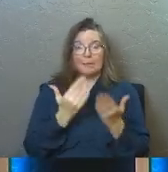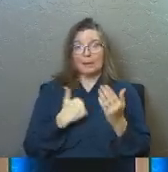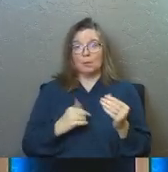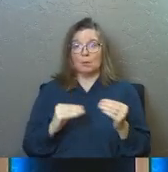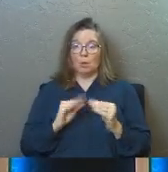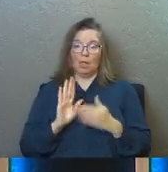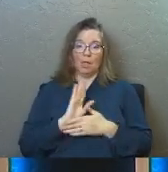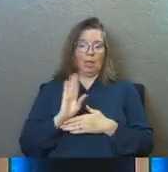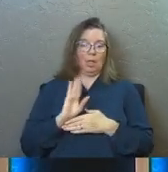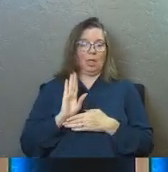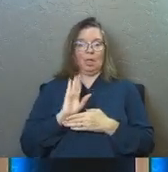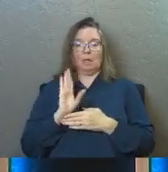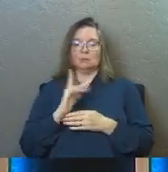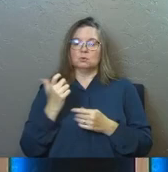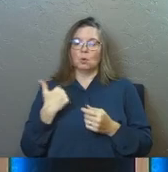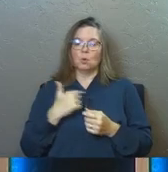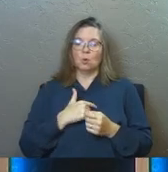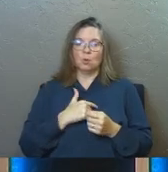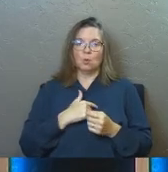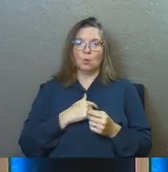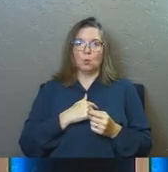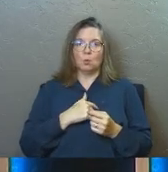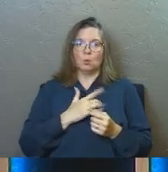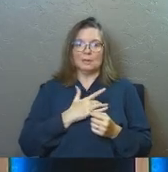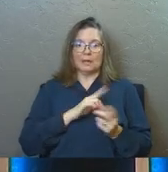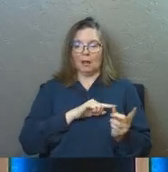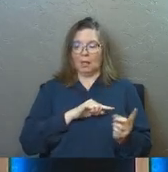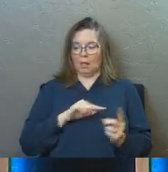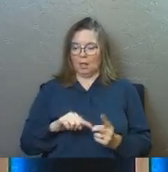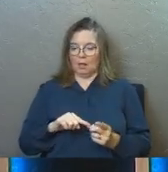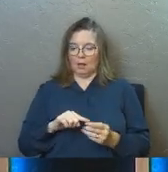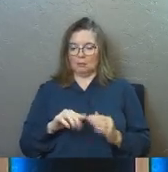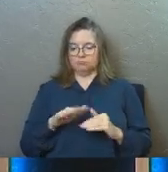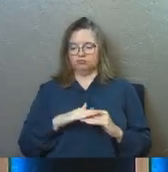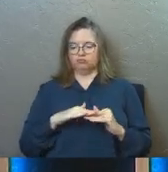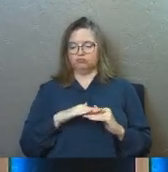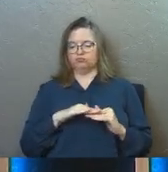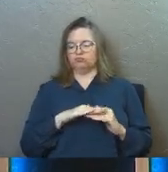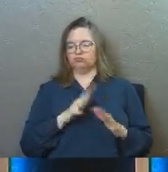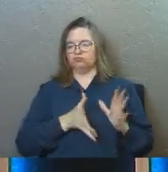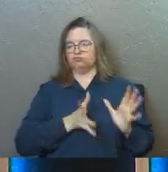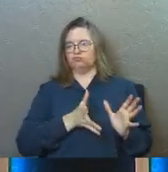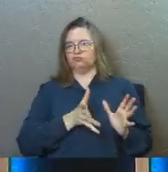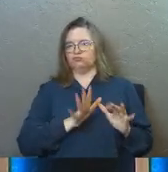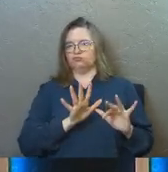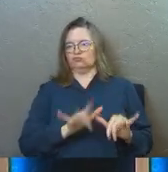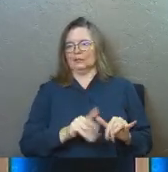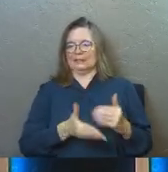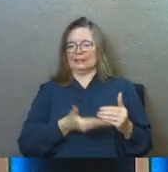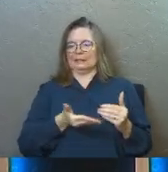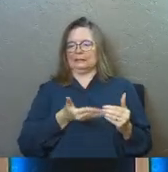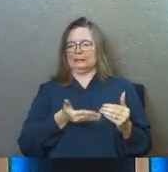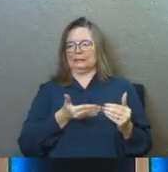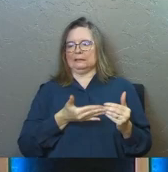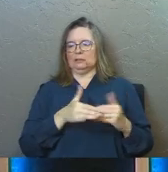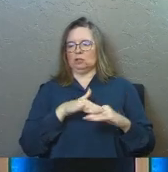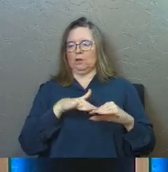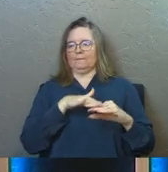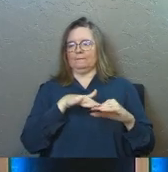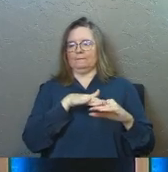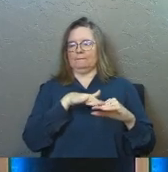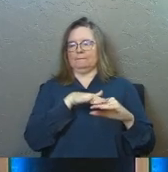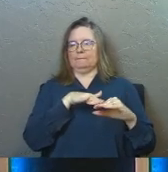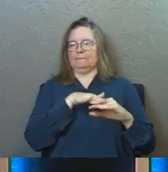we're a little bit too busy for all of that. And so we go over to the shallow end and say, we'll just hang out here. We like it to be easy. We like the surface